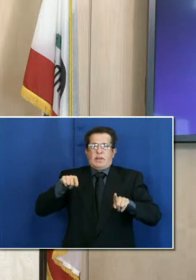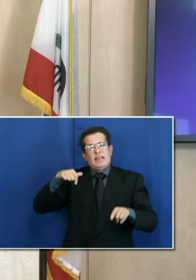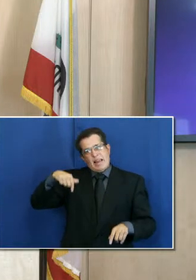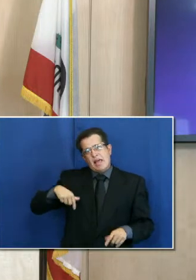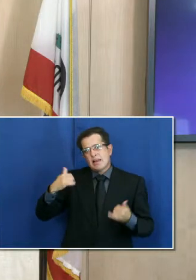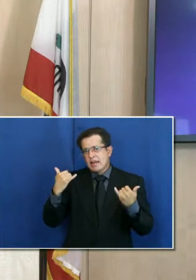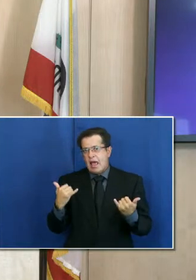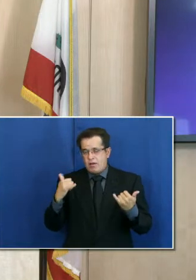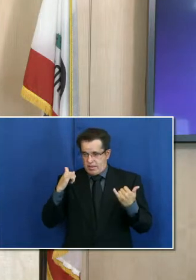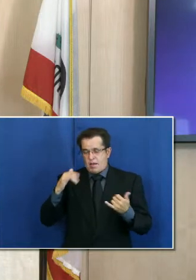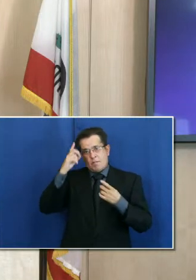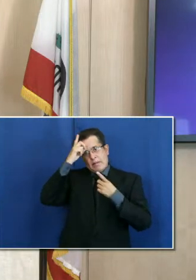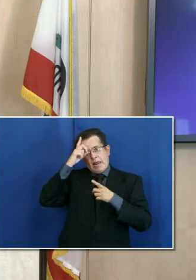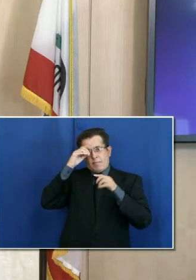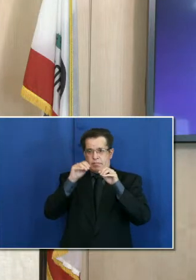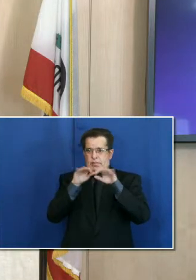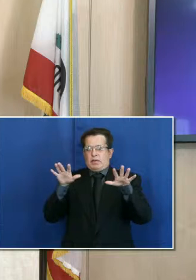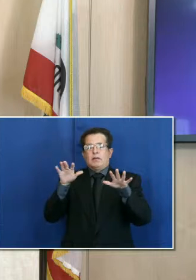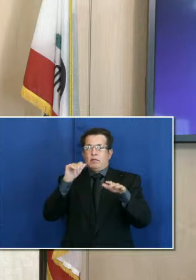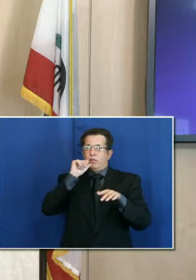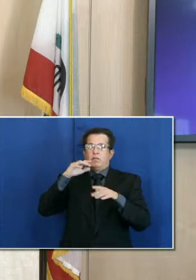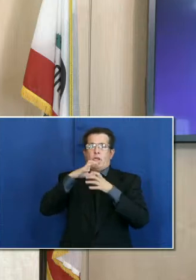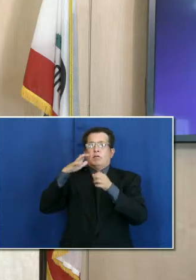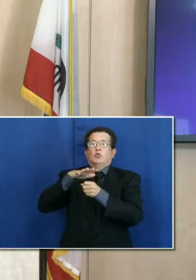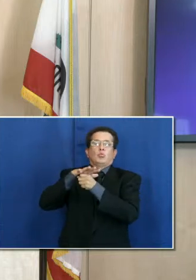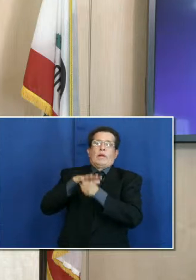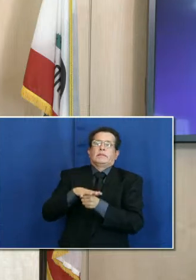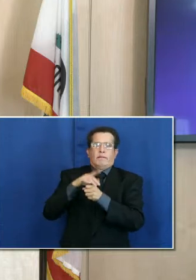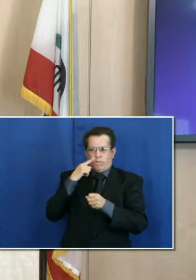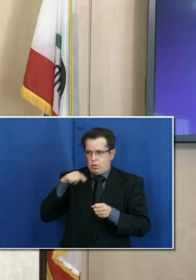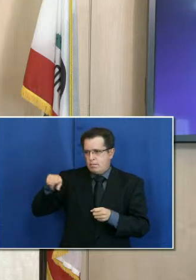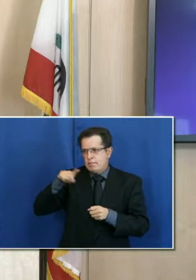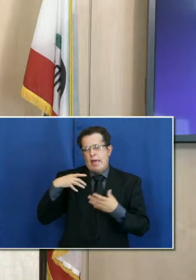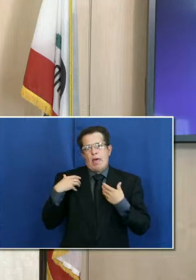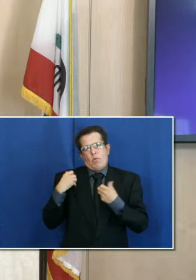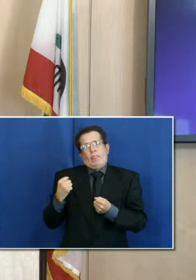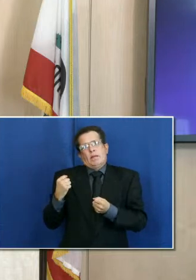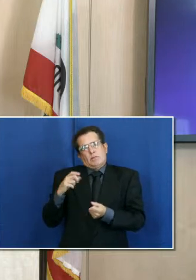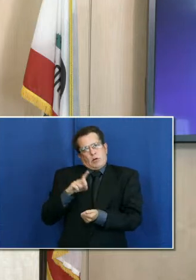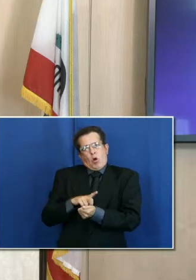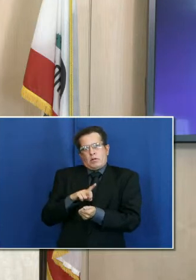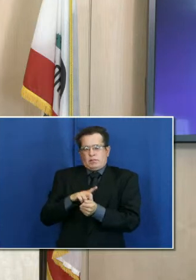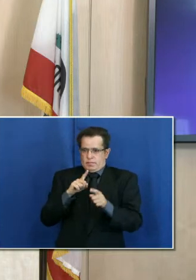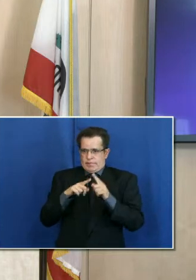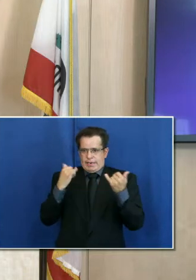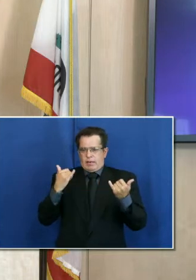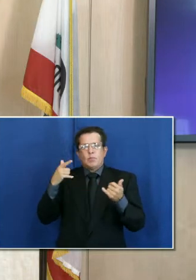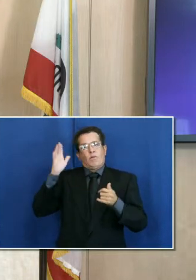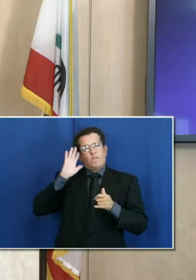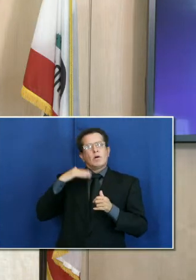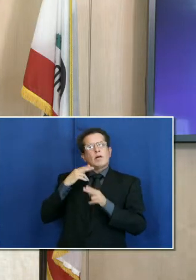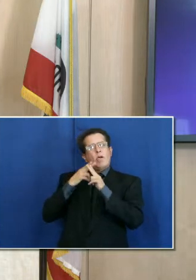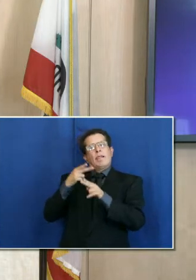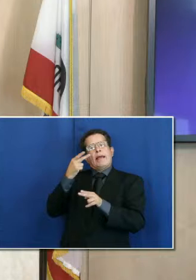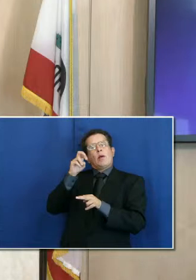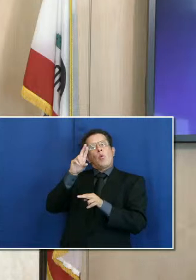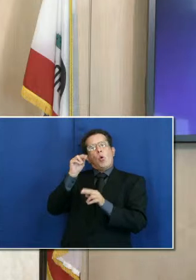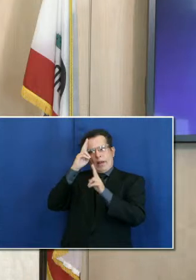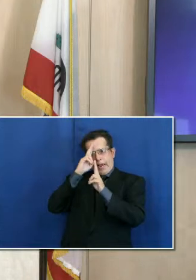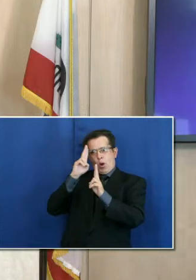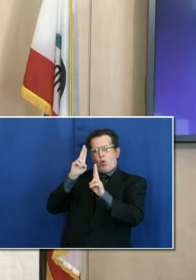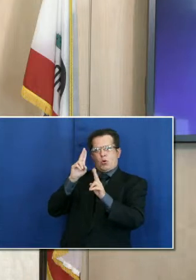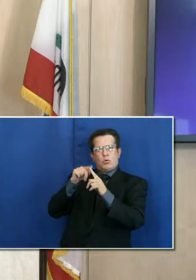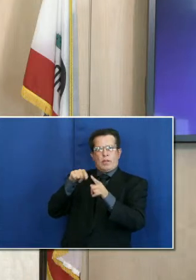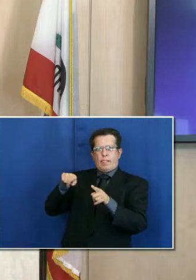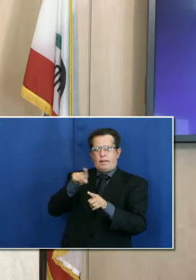is taking a significant toll on healthcare providers. Early on, we called them heroes, but lately I'm not hearing that as much. Our people have been yelled